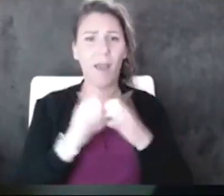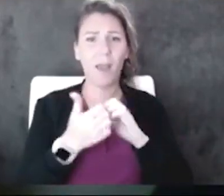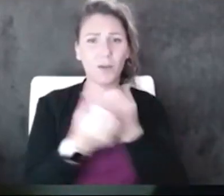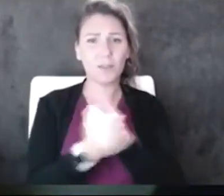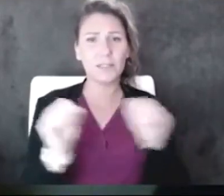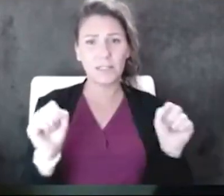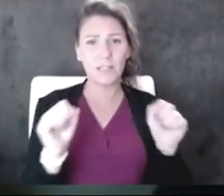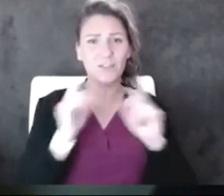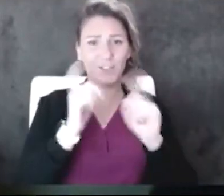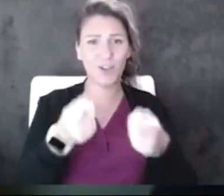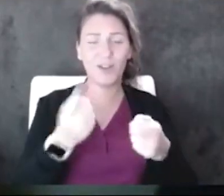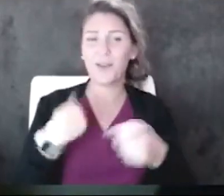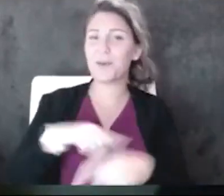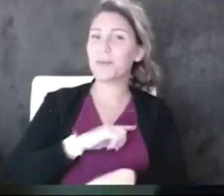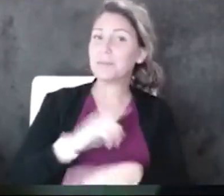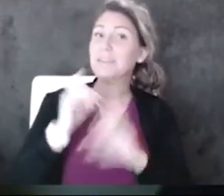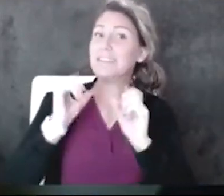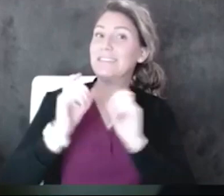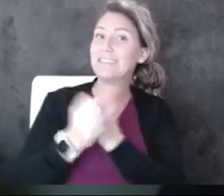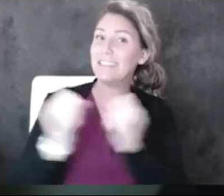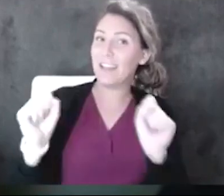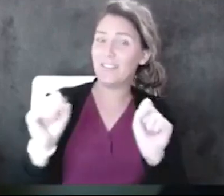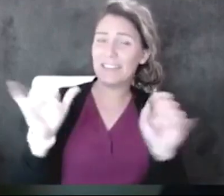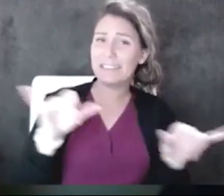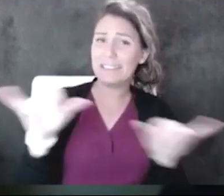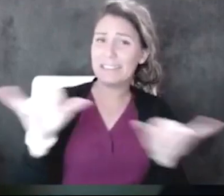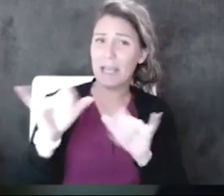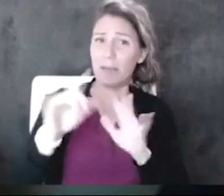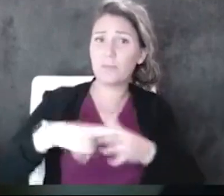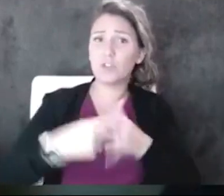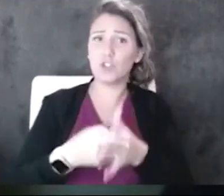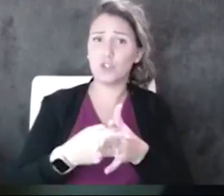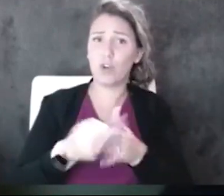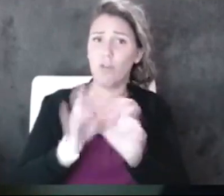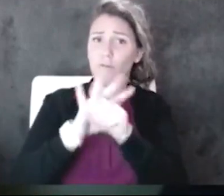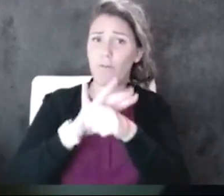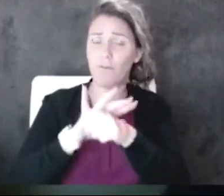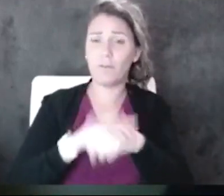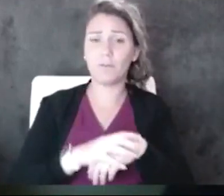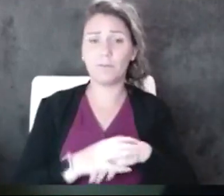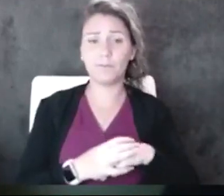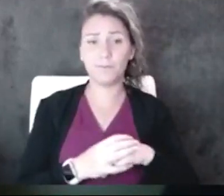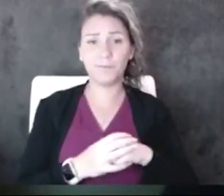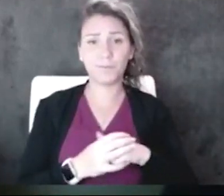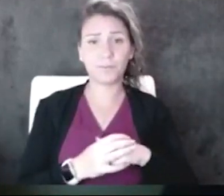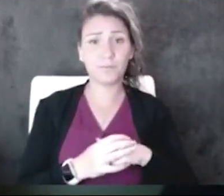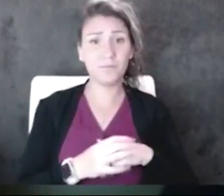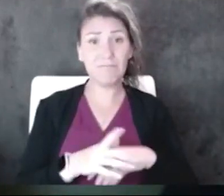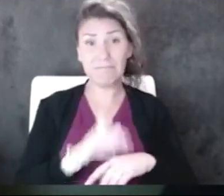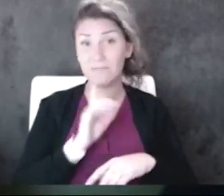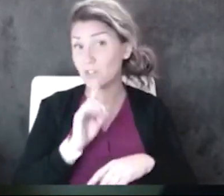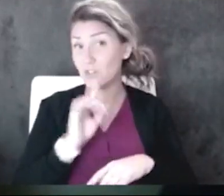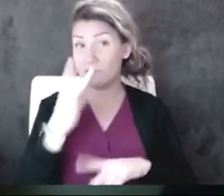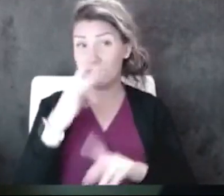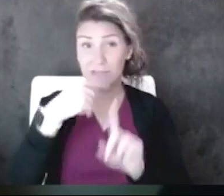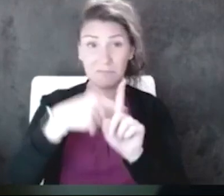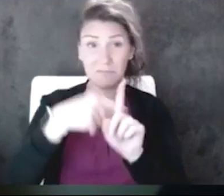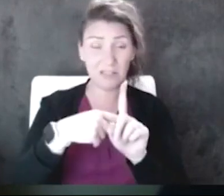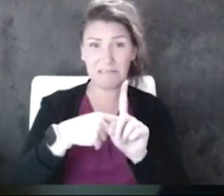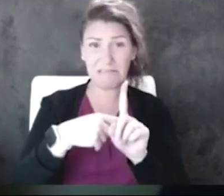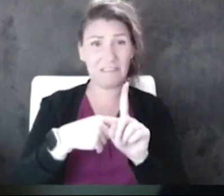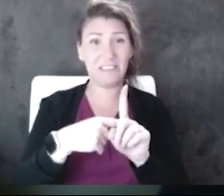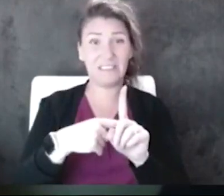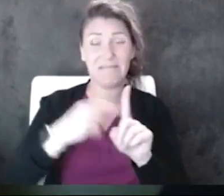It's safe. We're saying the same thing that we were saying at the beginning of this pandemic. And actually, 18 months into this, we have yet to have a